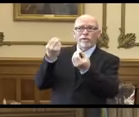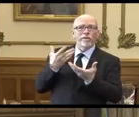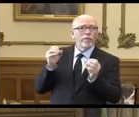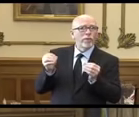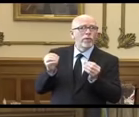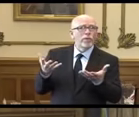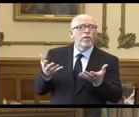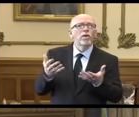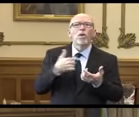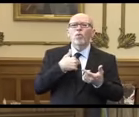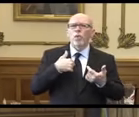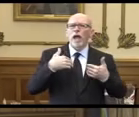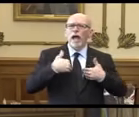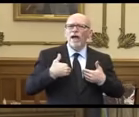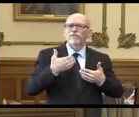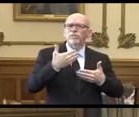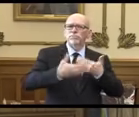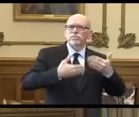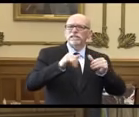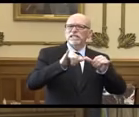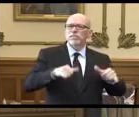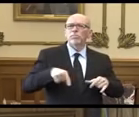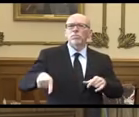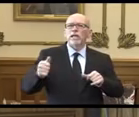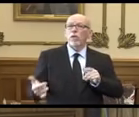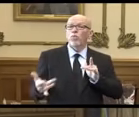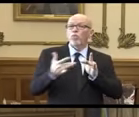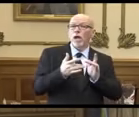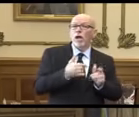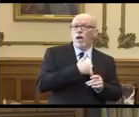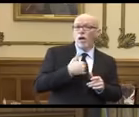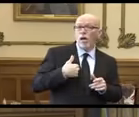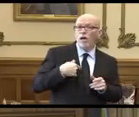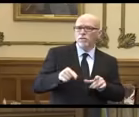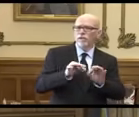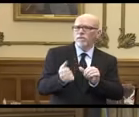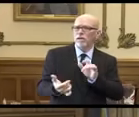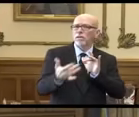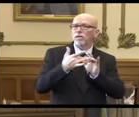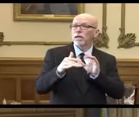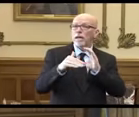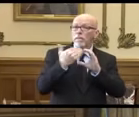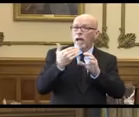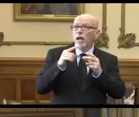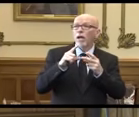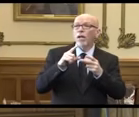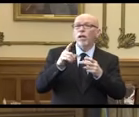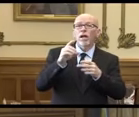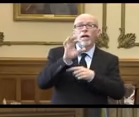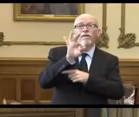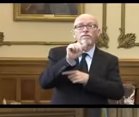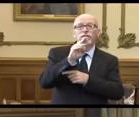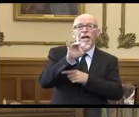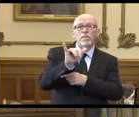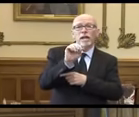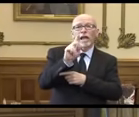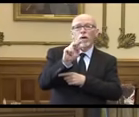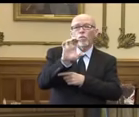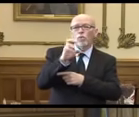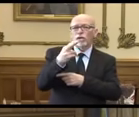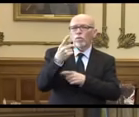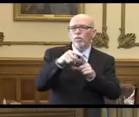we have laid out a way that they can reach out to us. They can do so through an email, familyoutreach, one word,